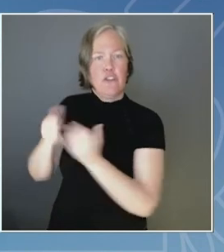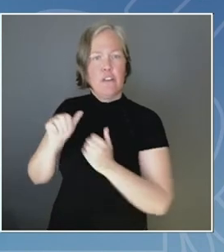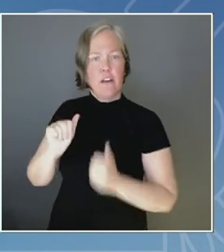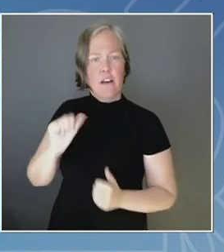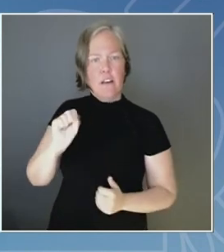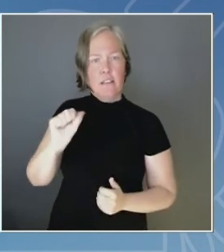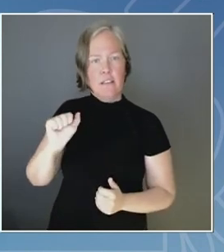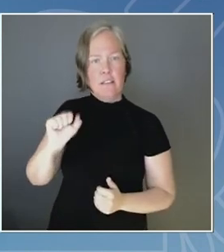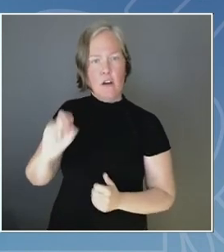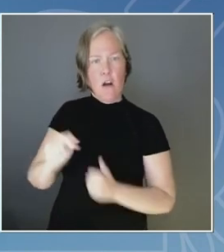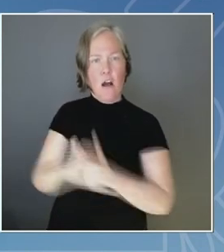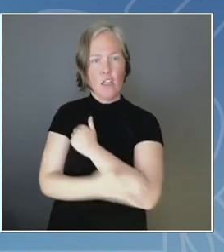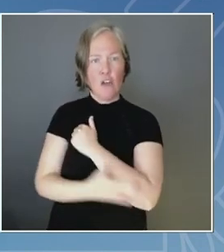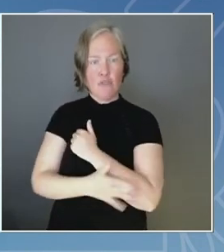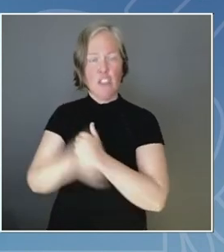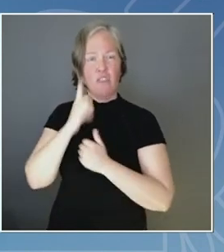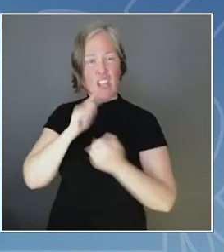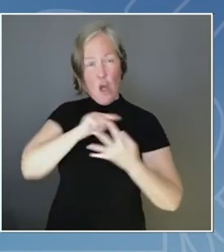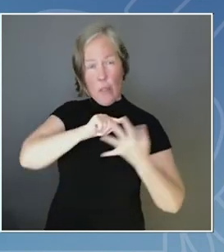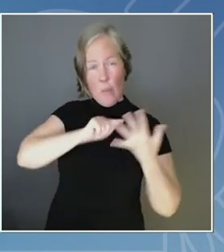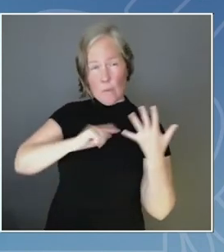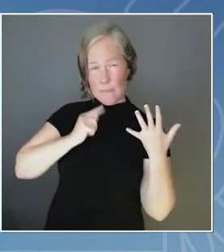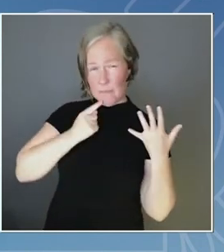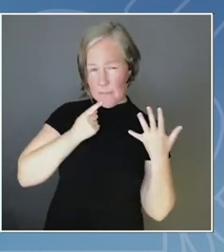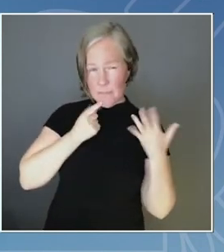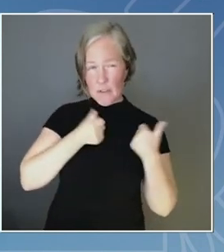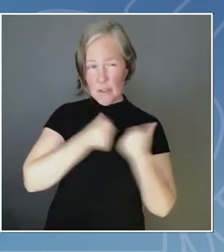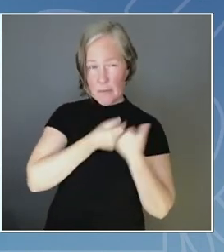on these challenges that affect us all.